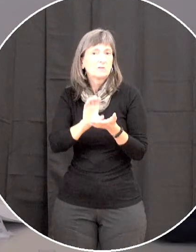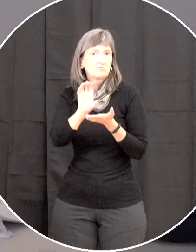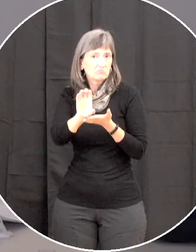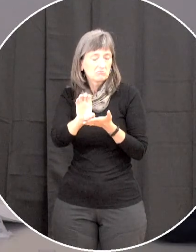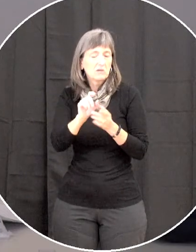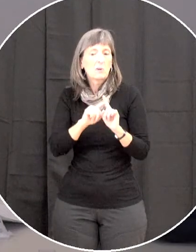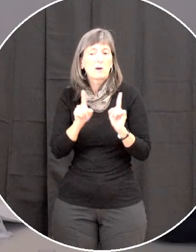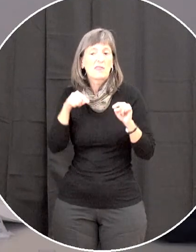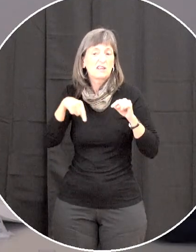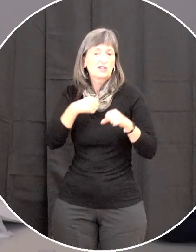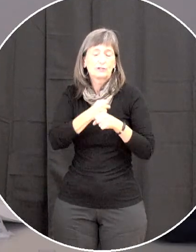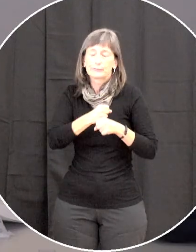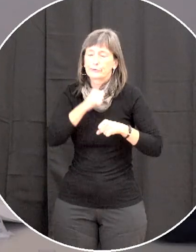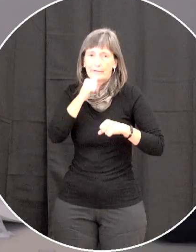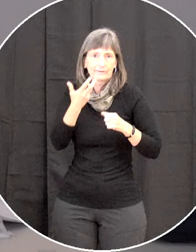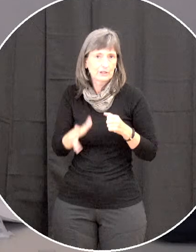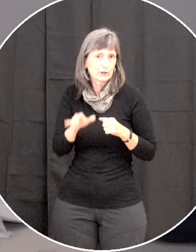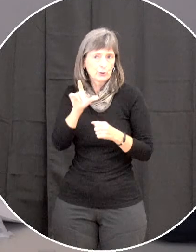so.